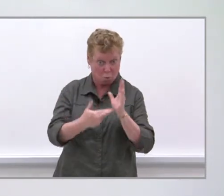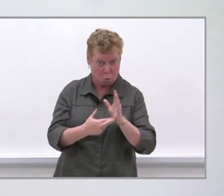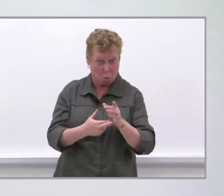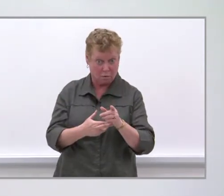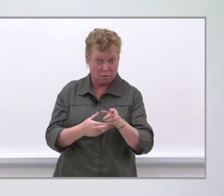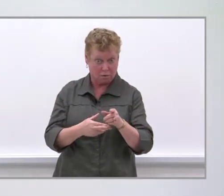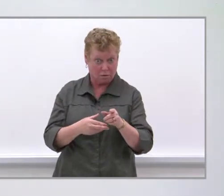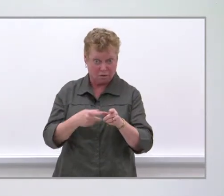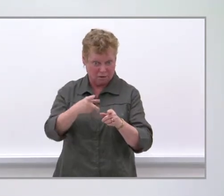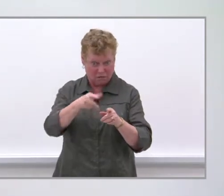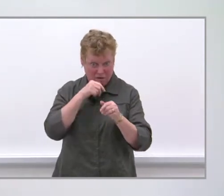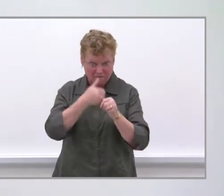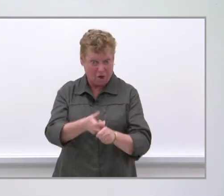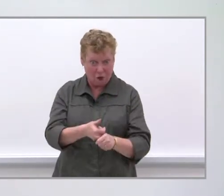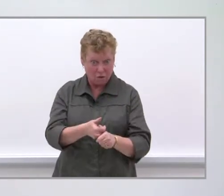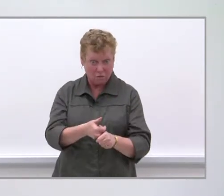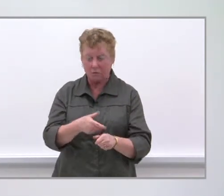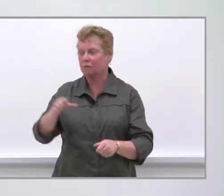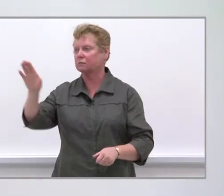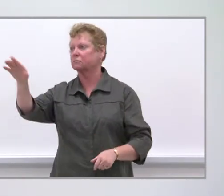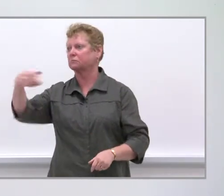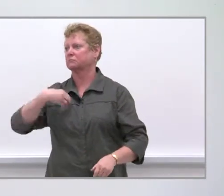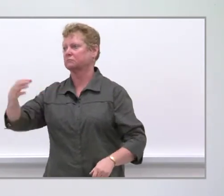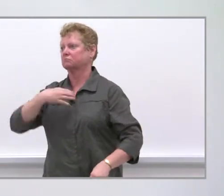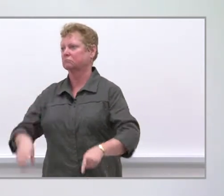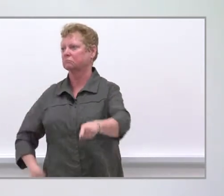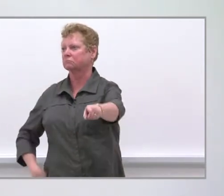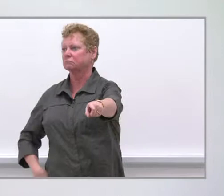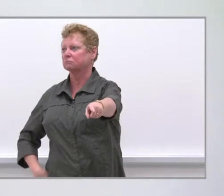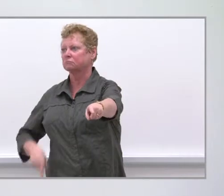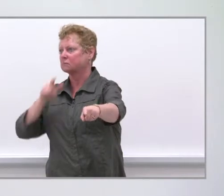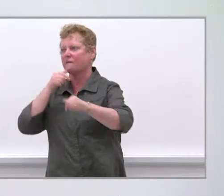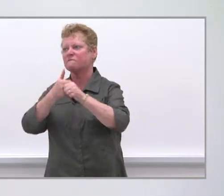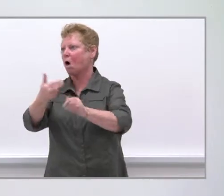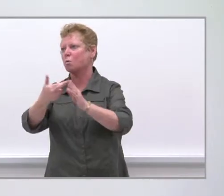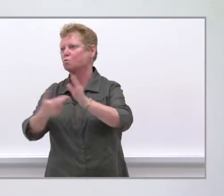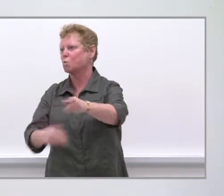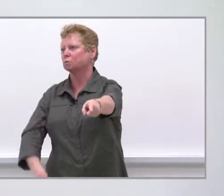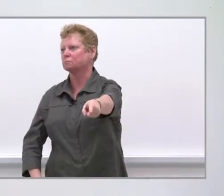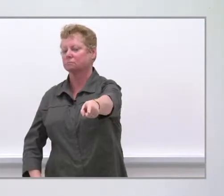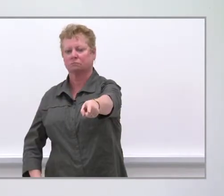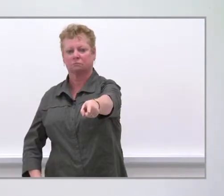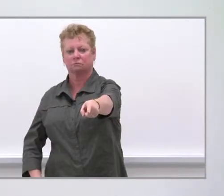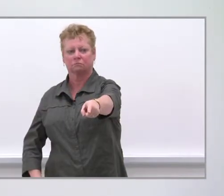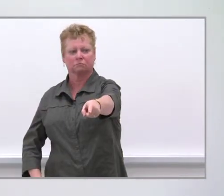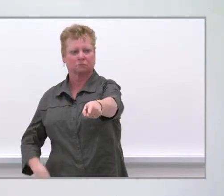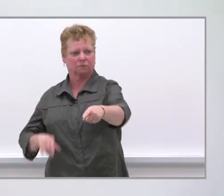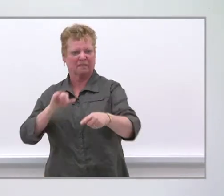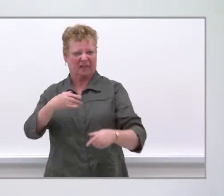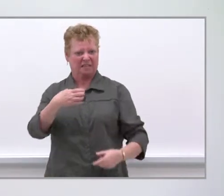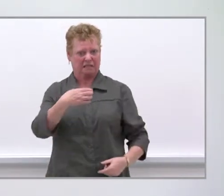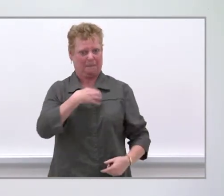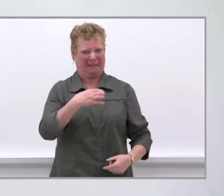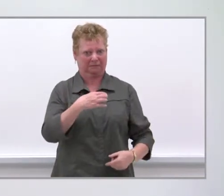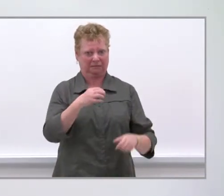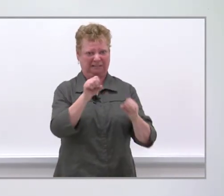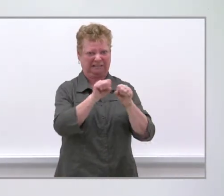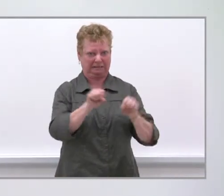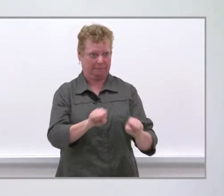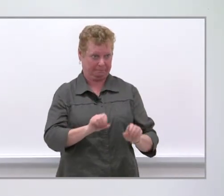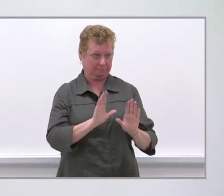not following the rule, then you can complain to somebody and say, hey, they're not following the rule. That's a complaints-based system.